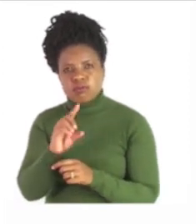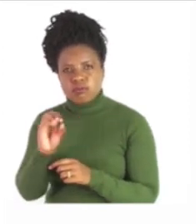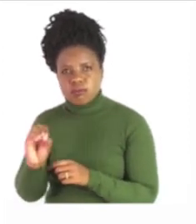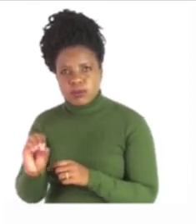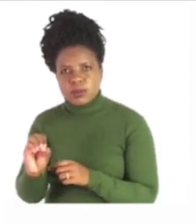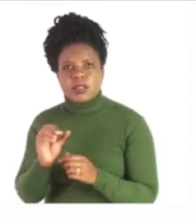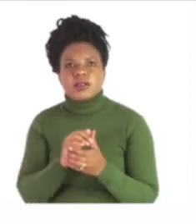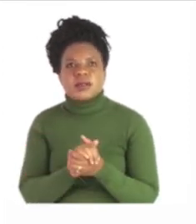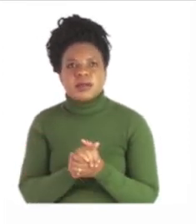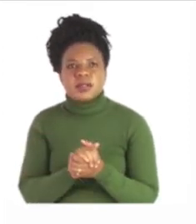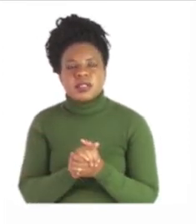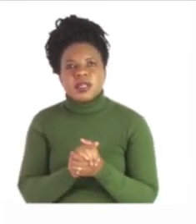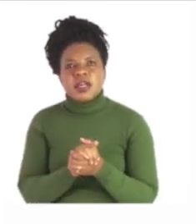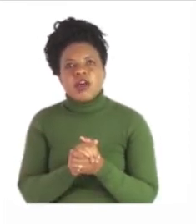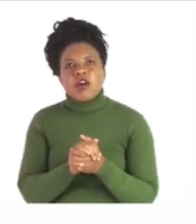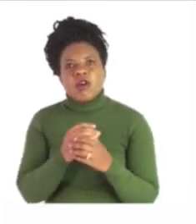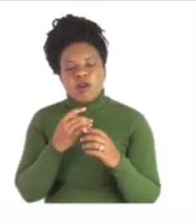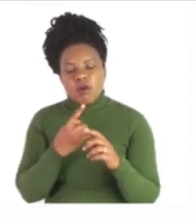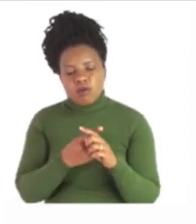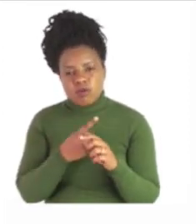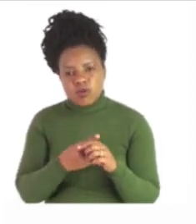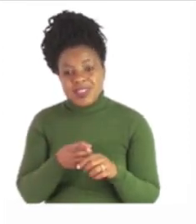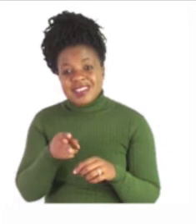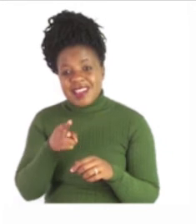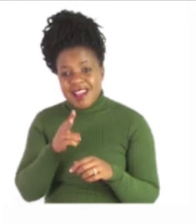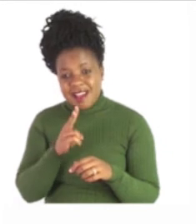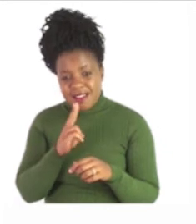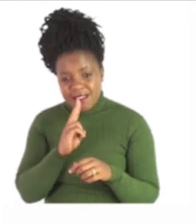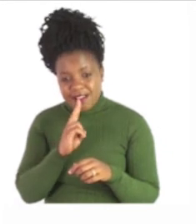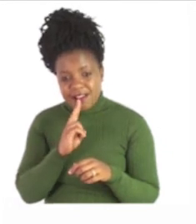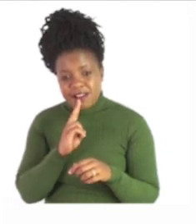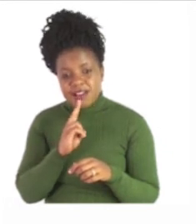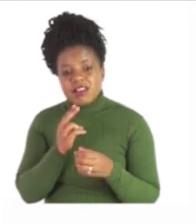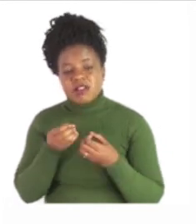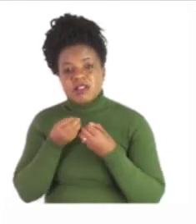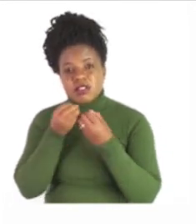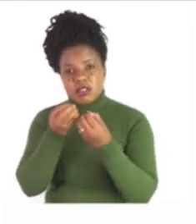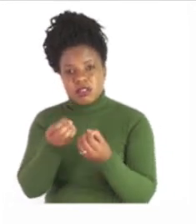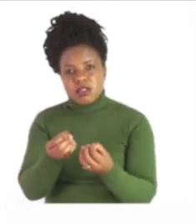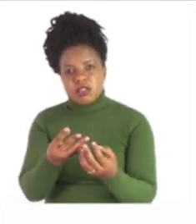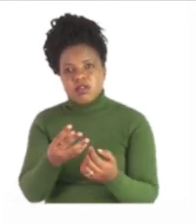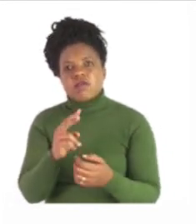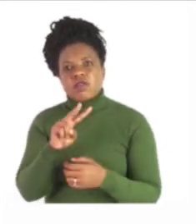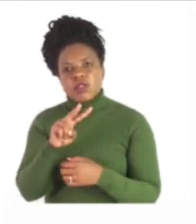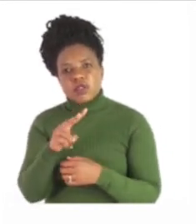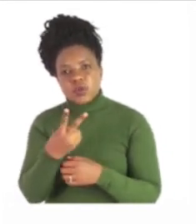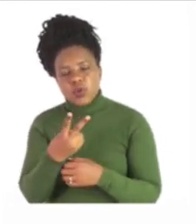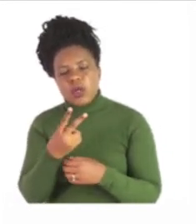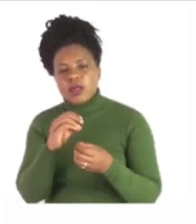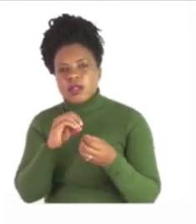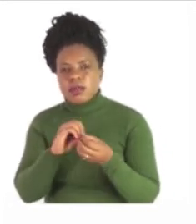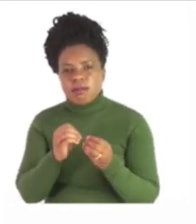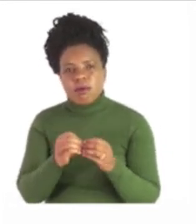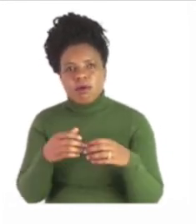number. For example, you can count the blocks with the first